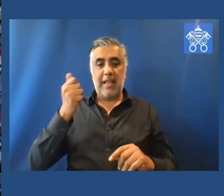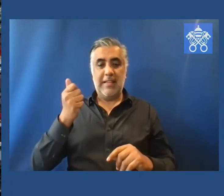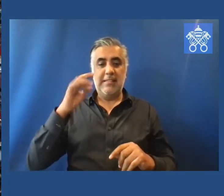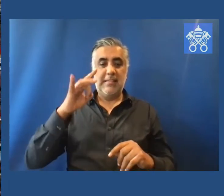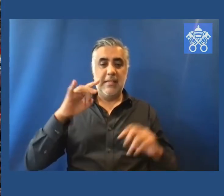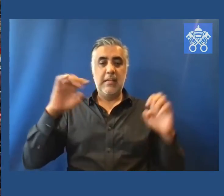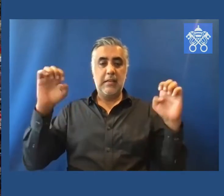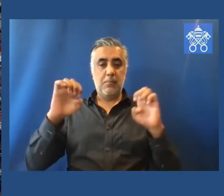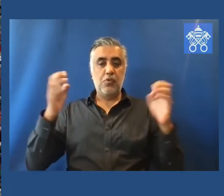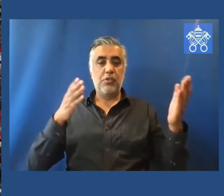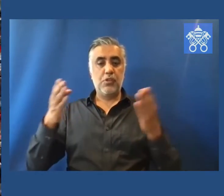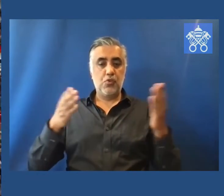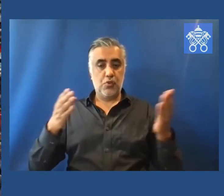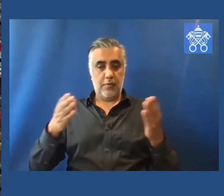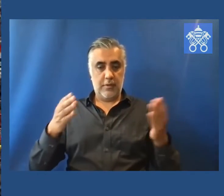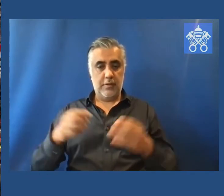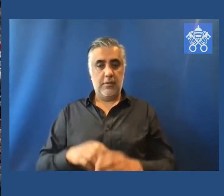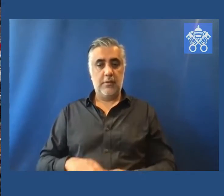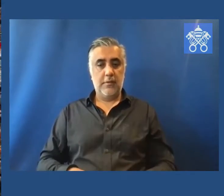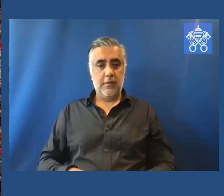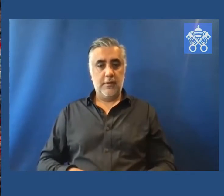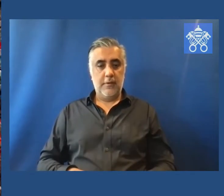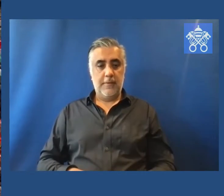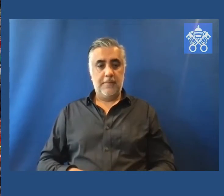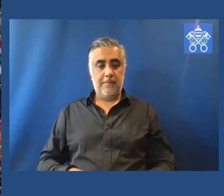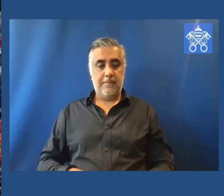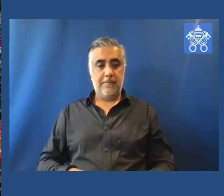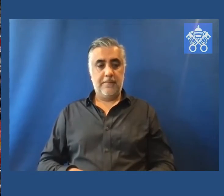doctors and medics of the 118